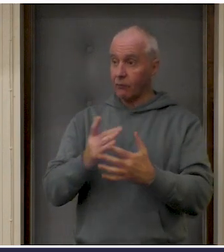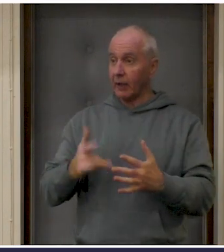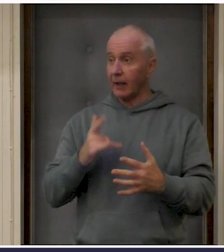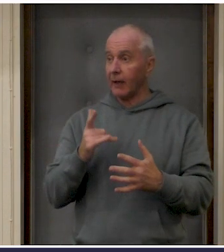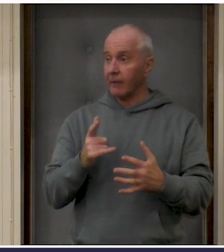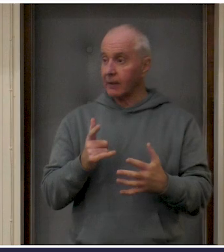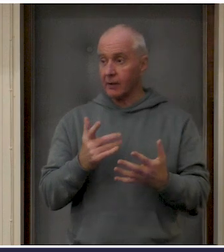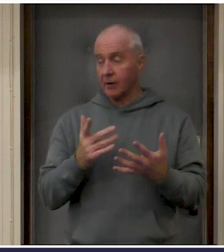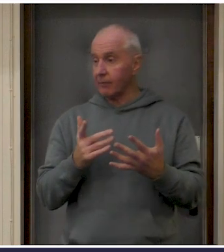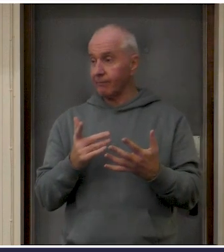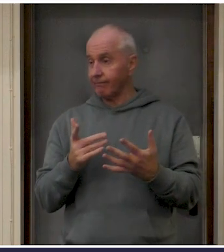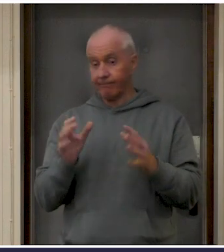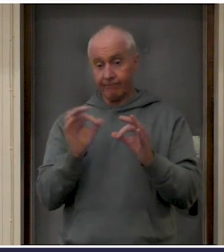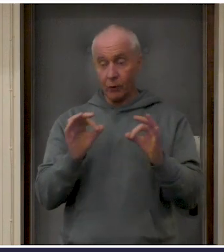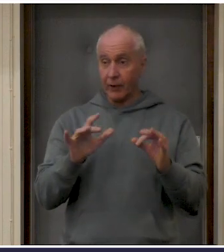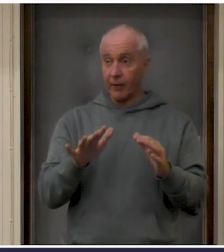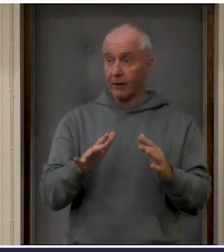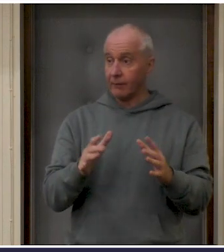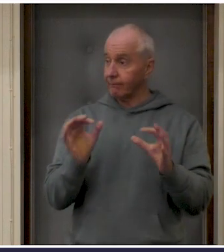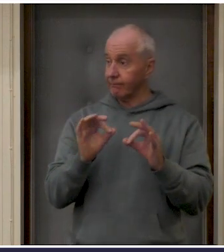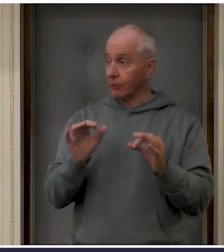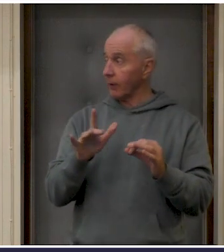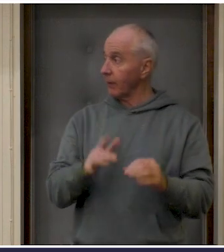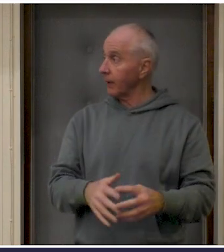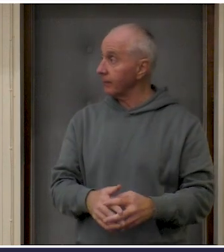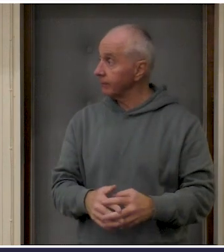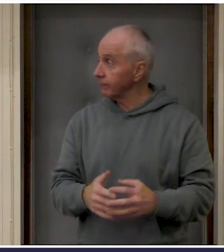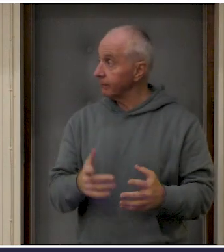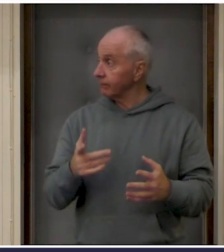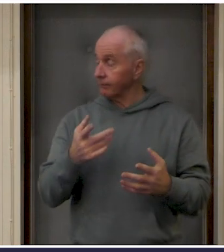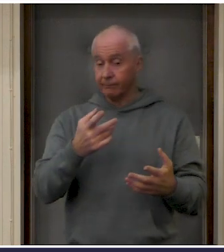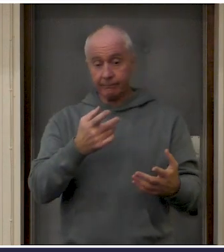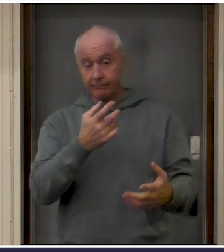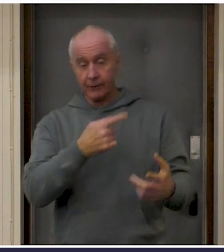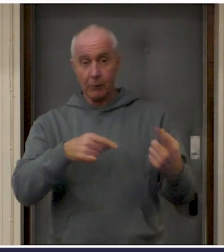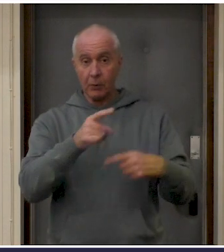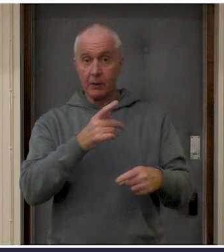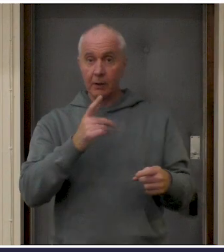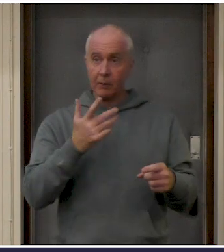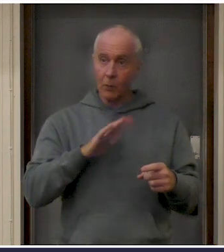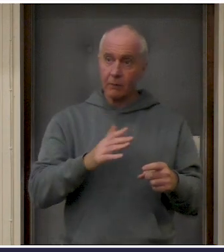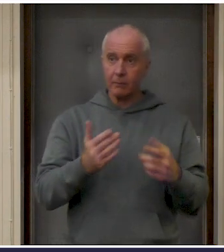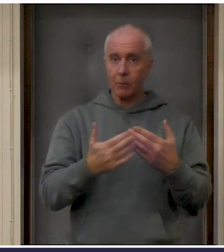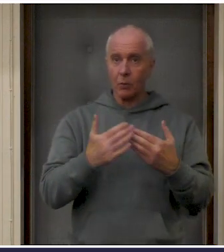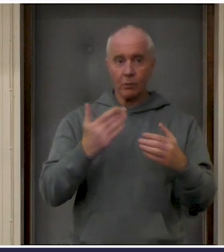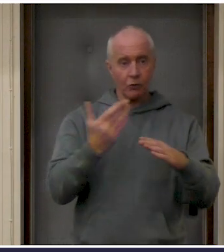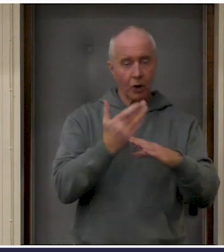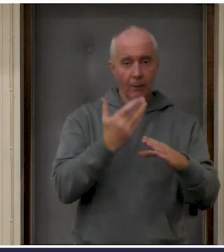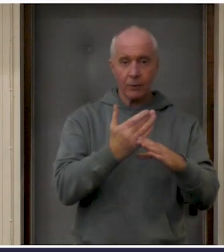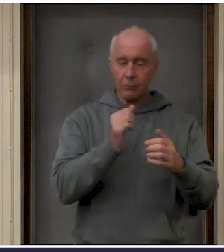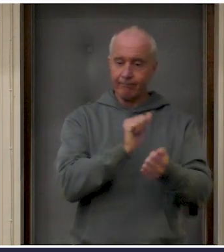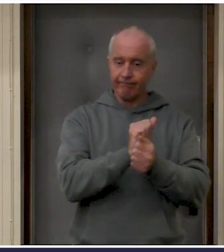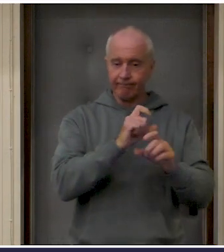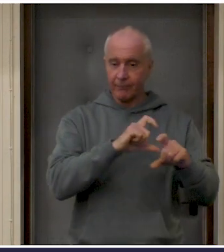industrial wasteland. And the community is happy for jobs. They want jobs to come back or be retained, and so they're not